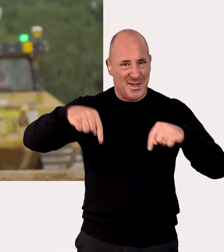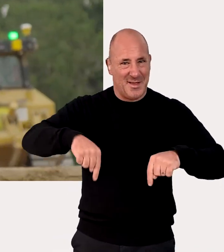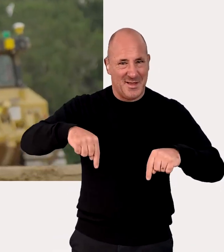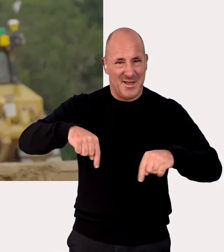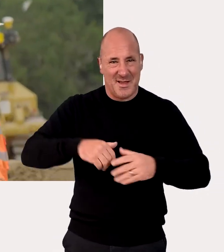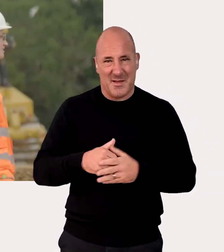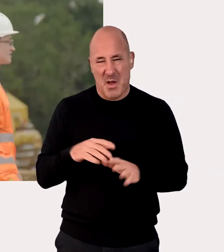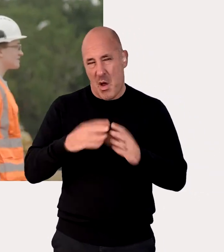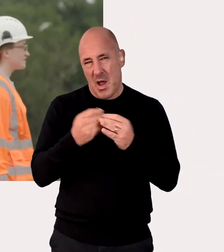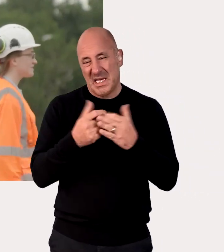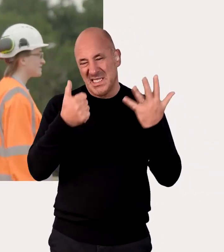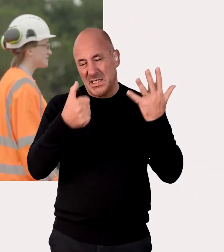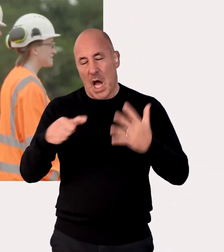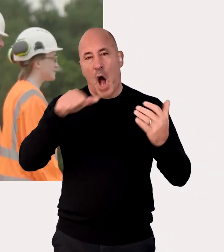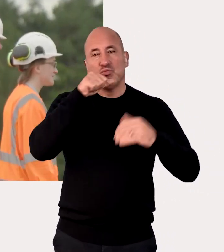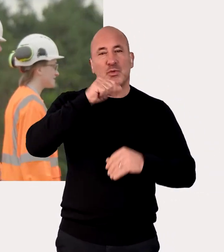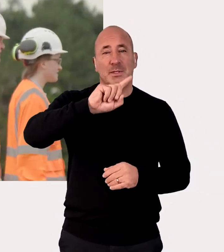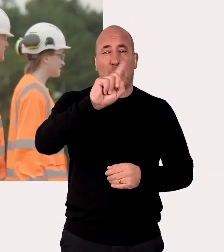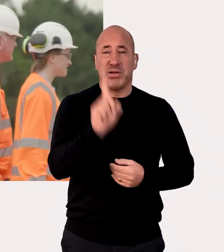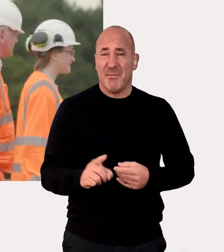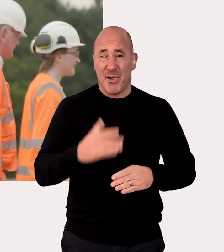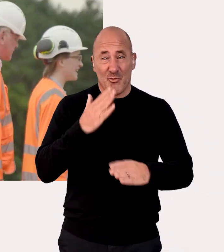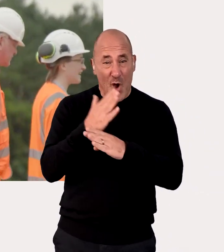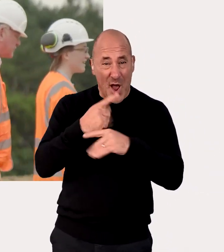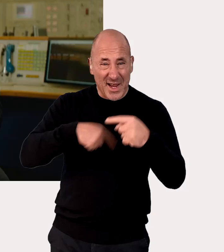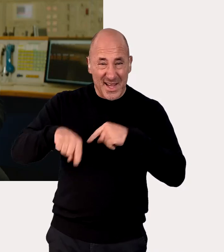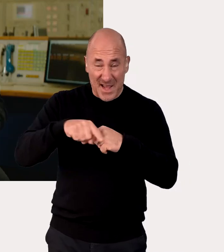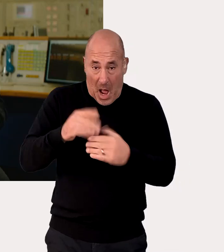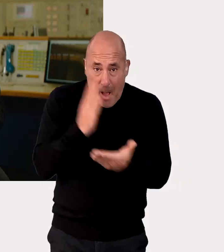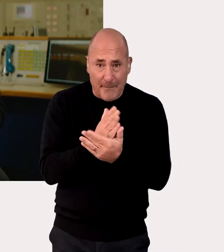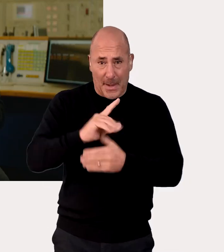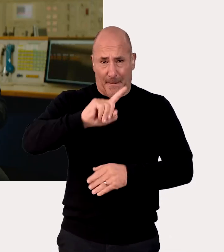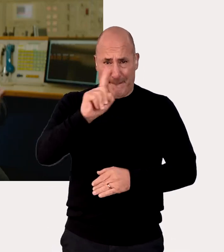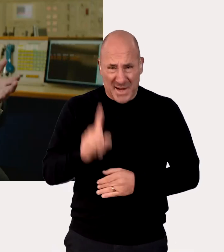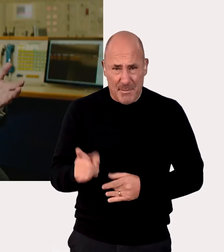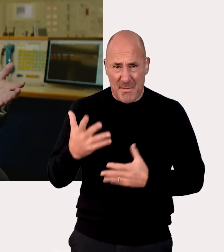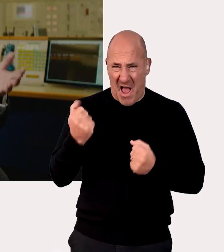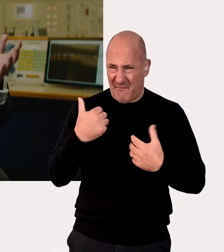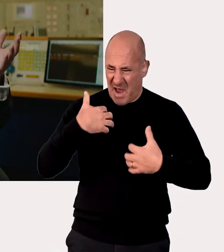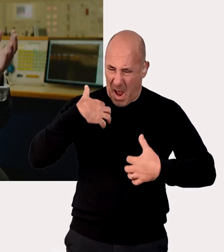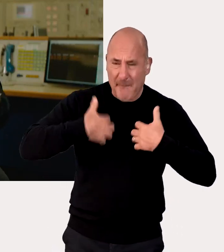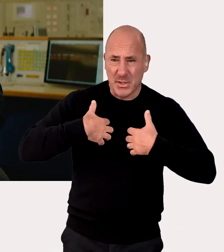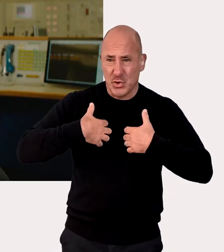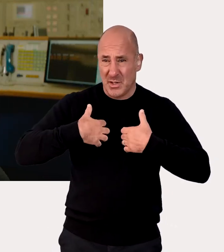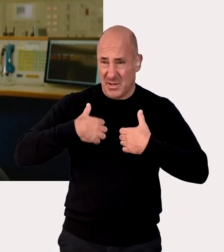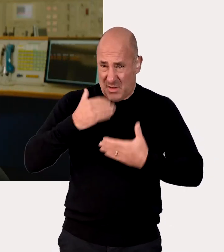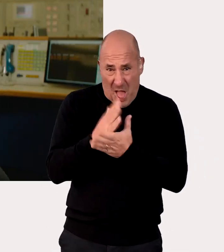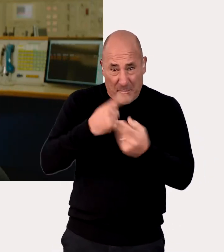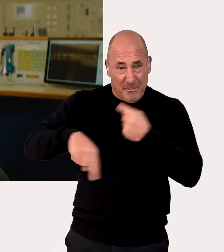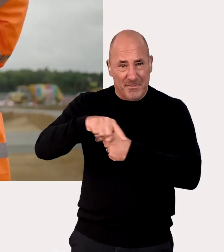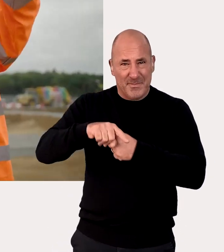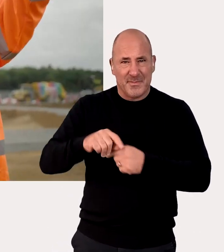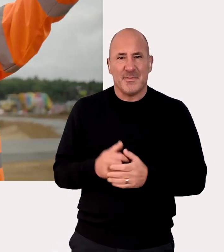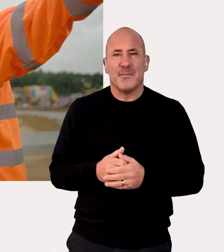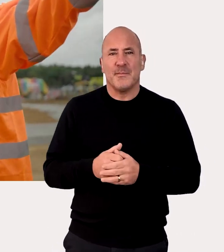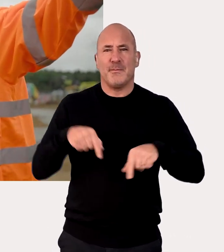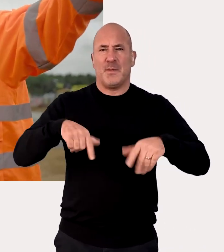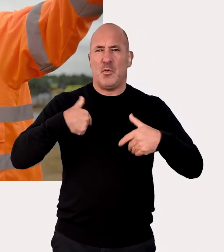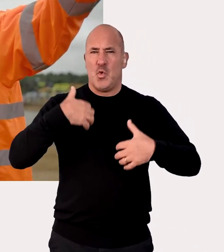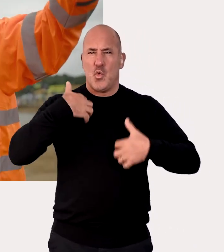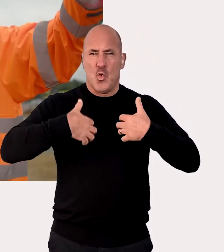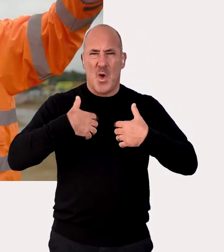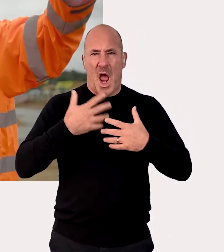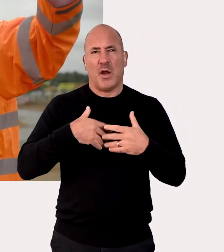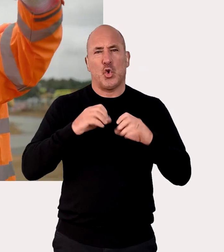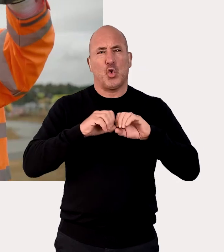on the site. We've about 600 people working here. These are real people, with real ambition, real lives.